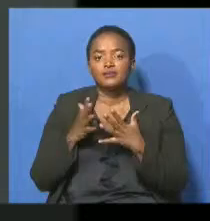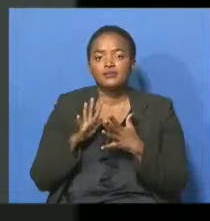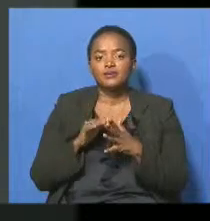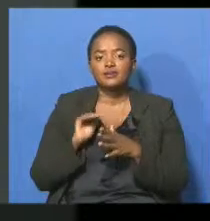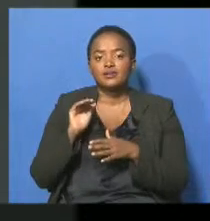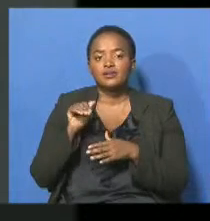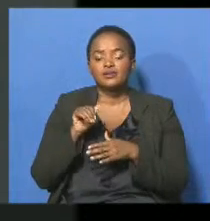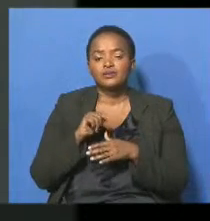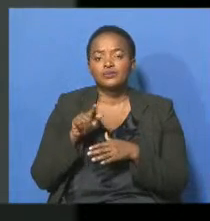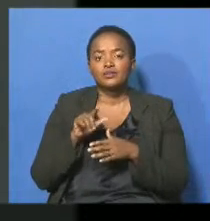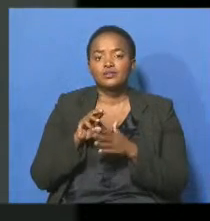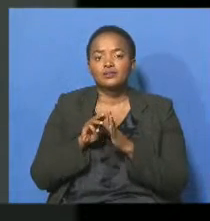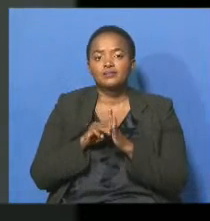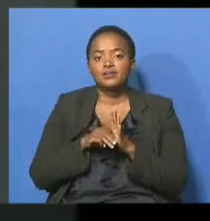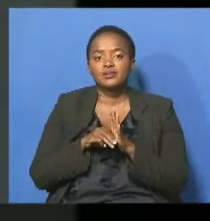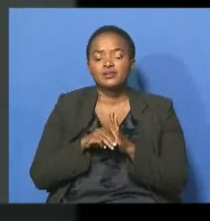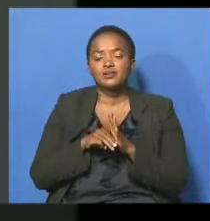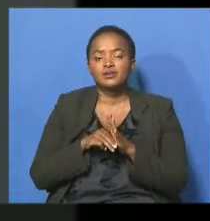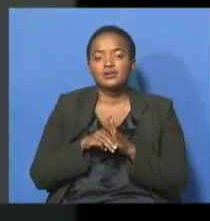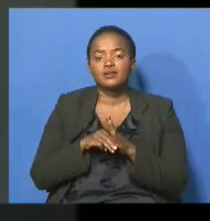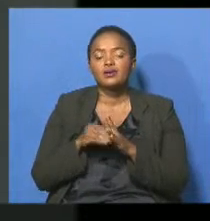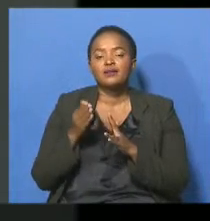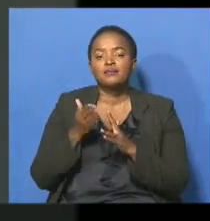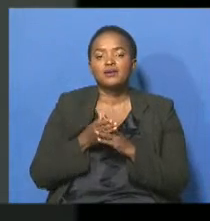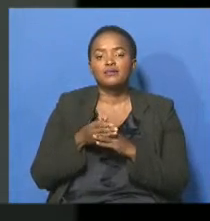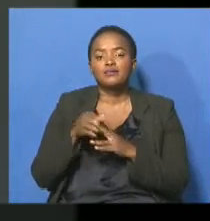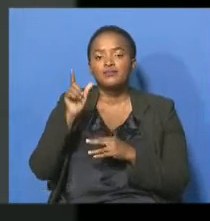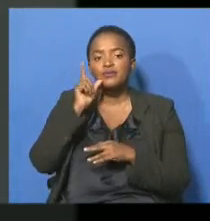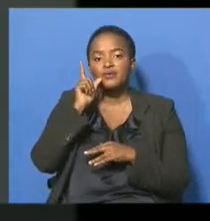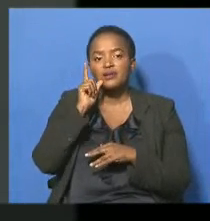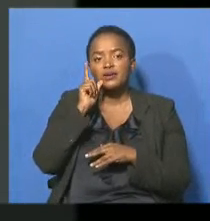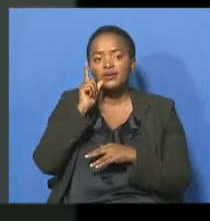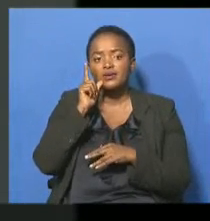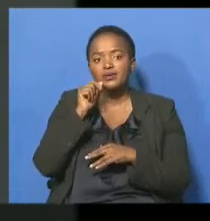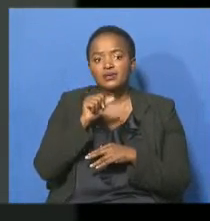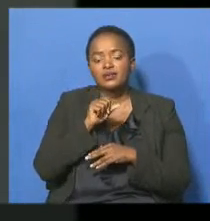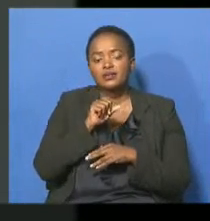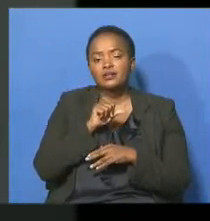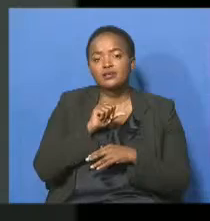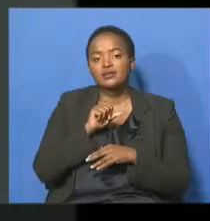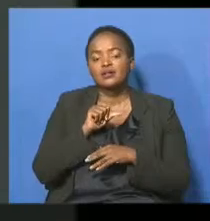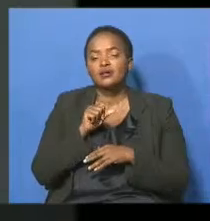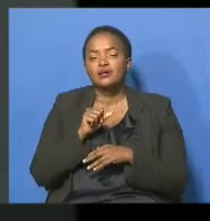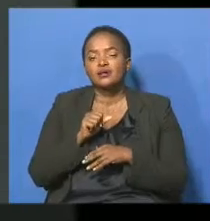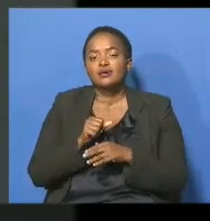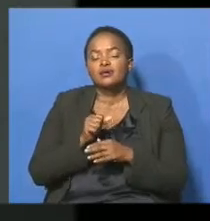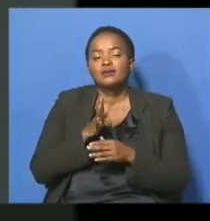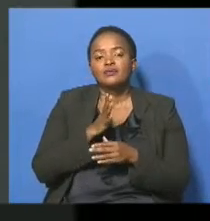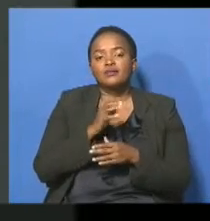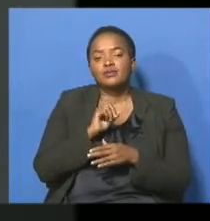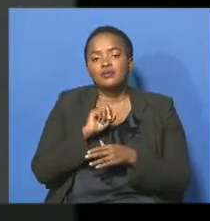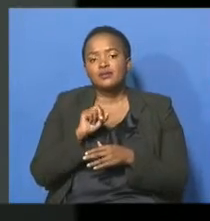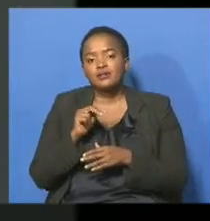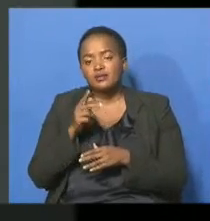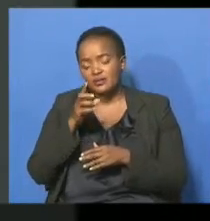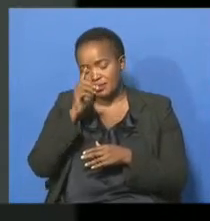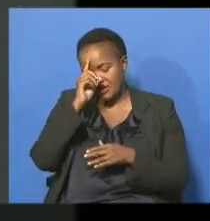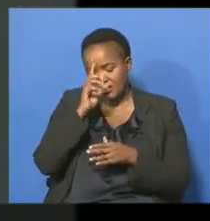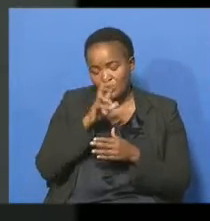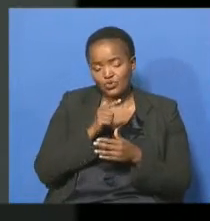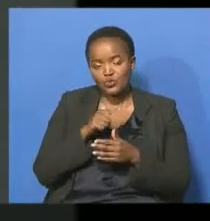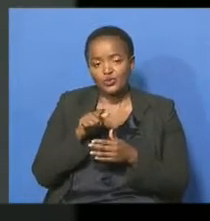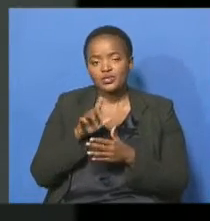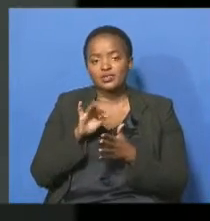the next 20 minutes and break for lunch at 13:20 hours. That is, if we agree that we are